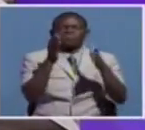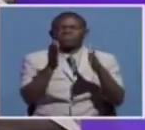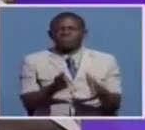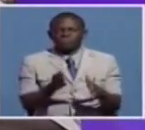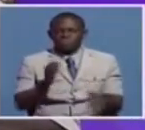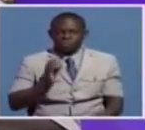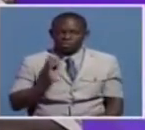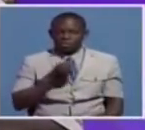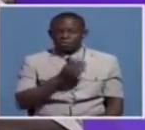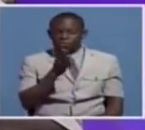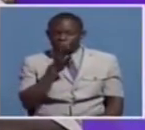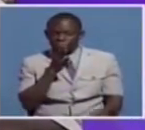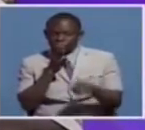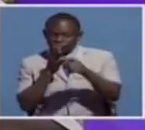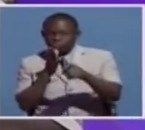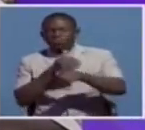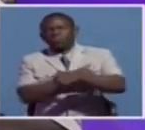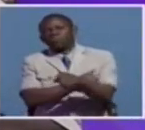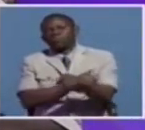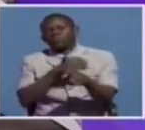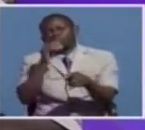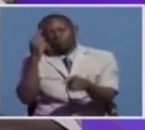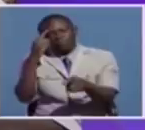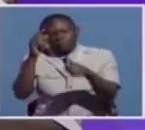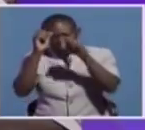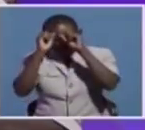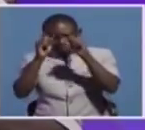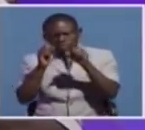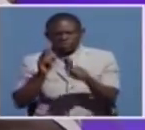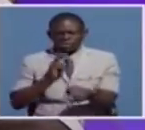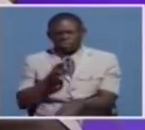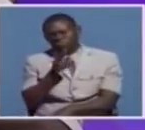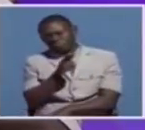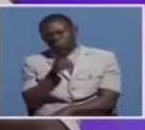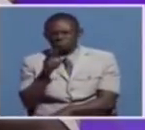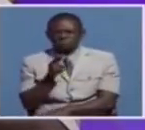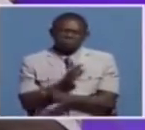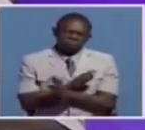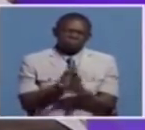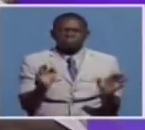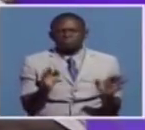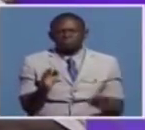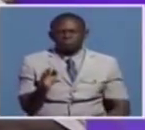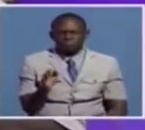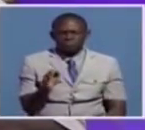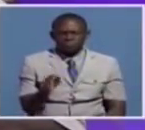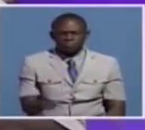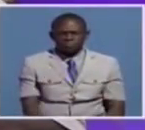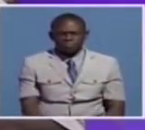his wife. And that was it. But we didn't have the order that he